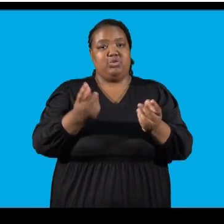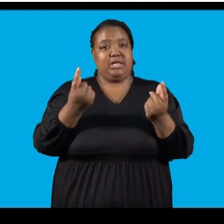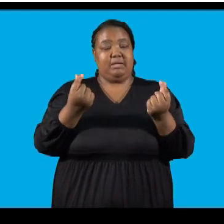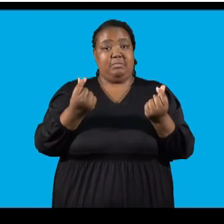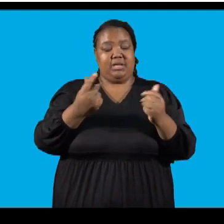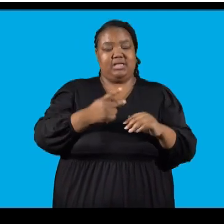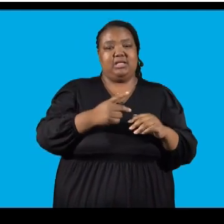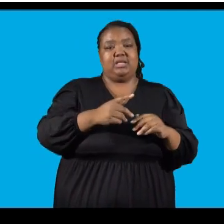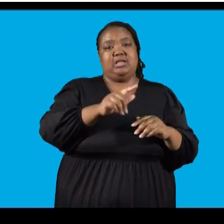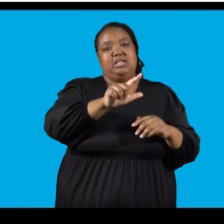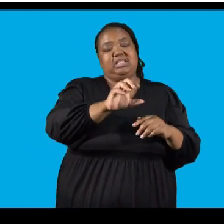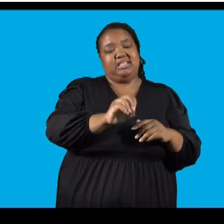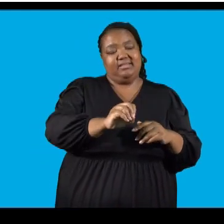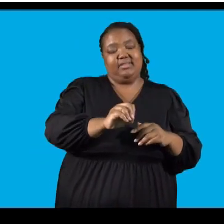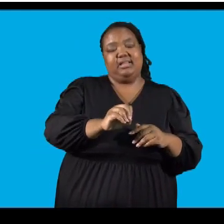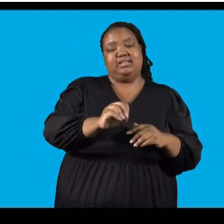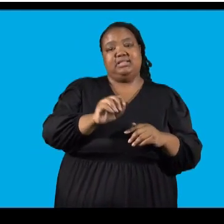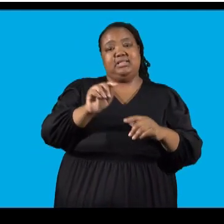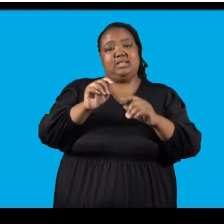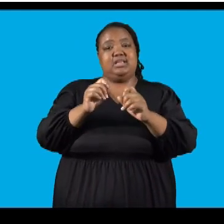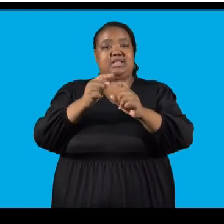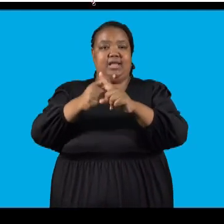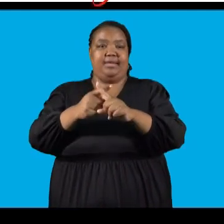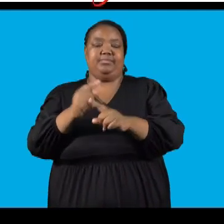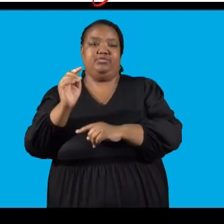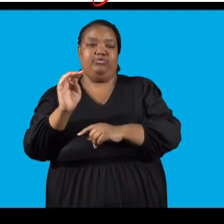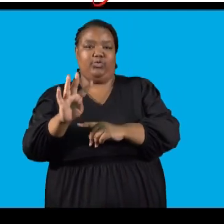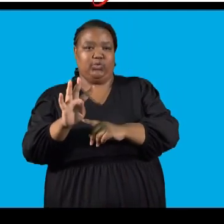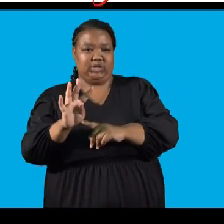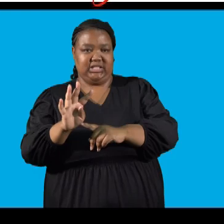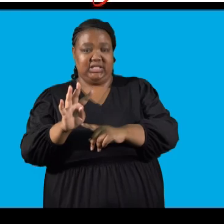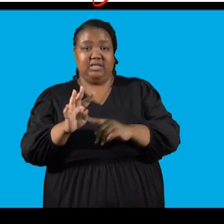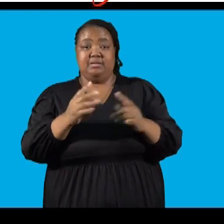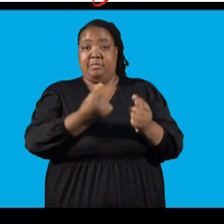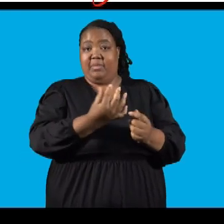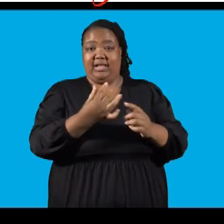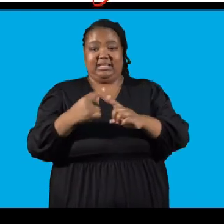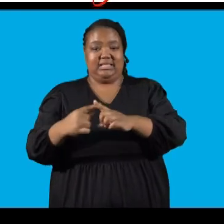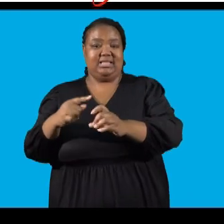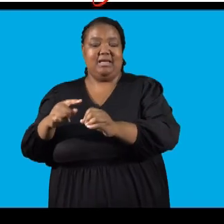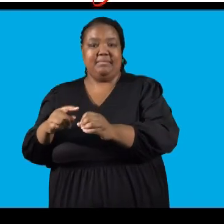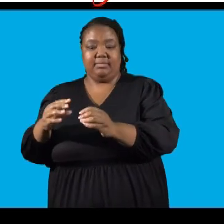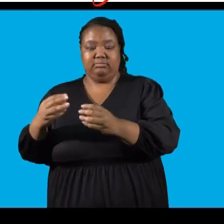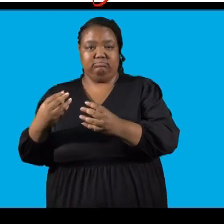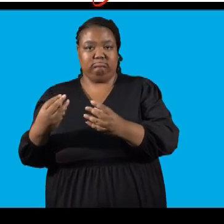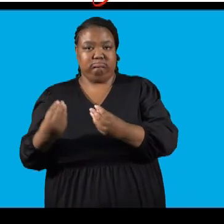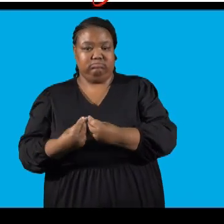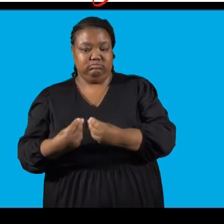revenue will be 70 times 40. That is price times quantity. So at the